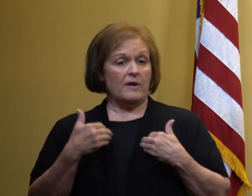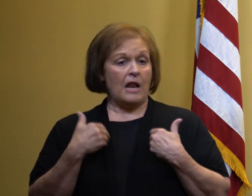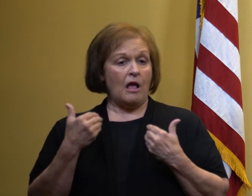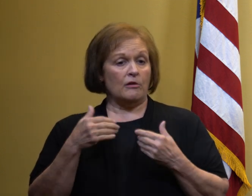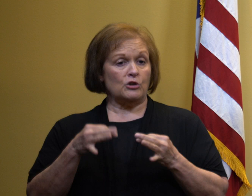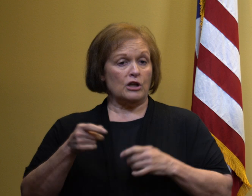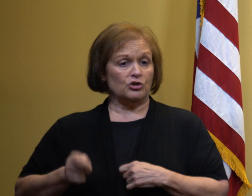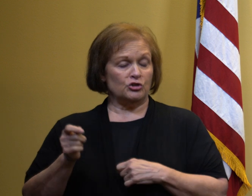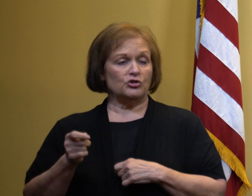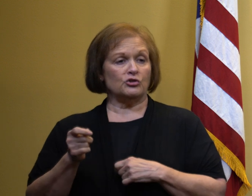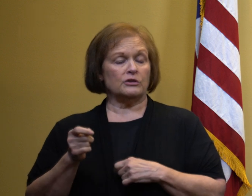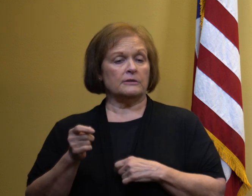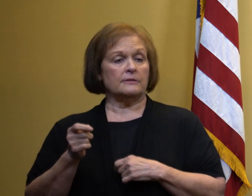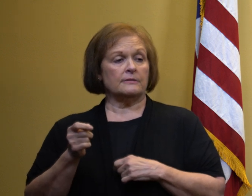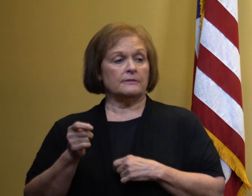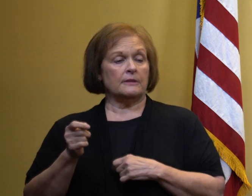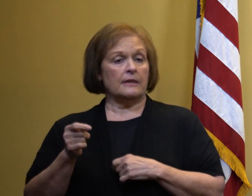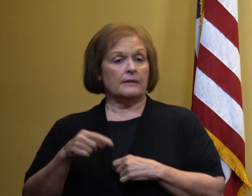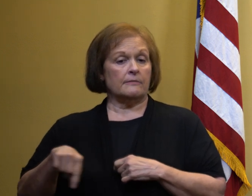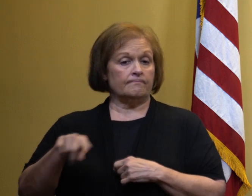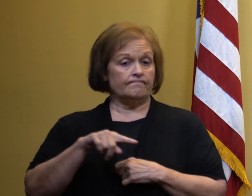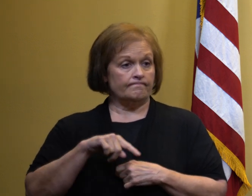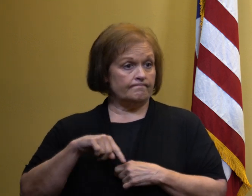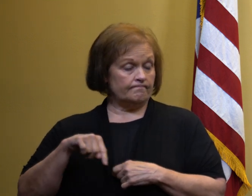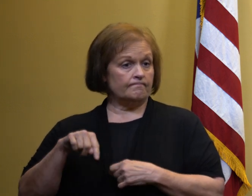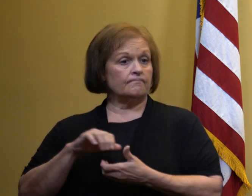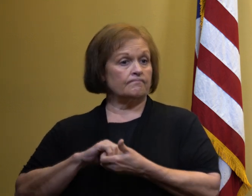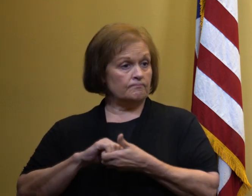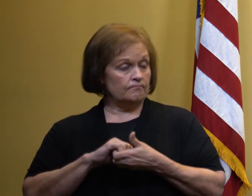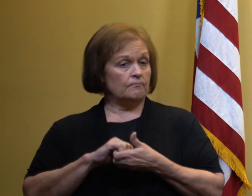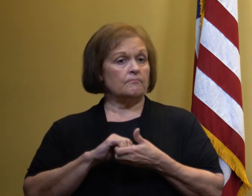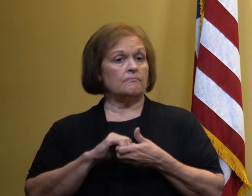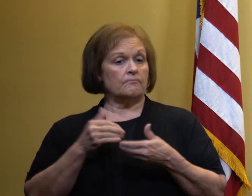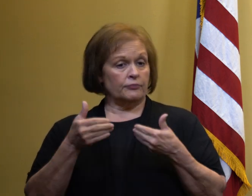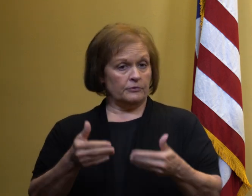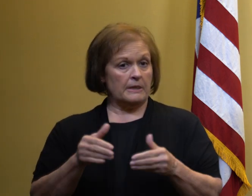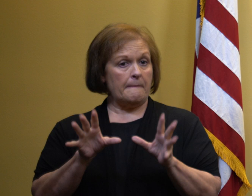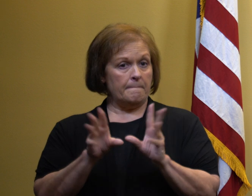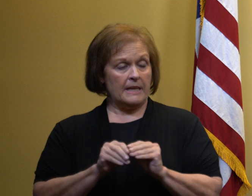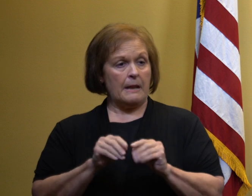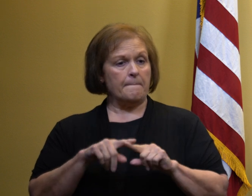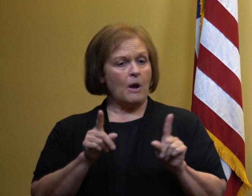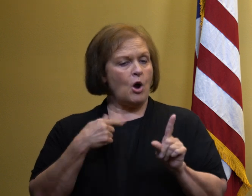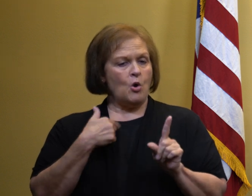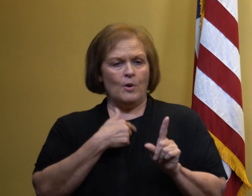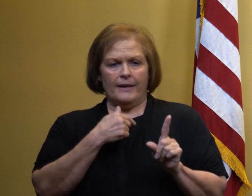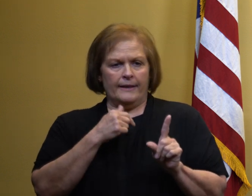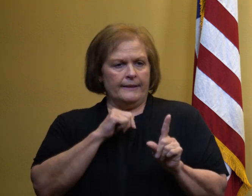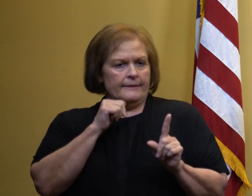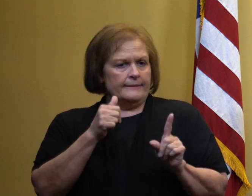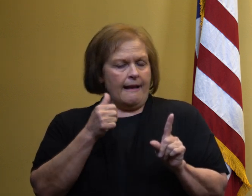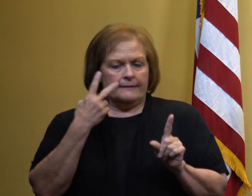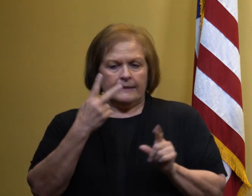court judges and partners, collectively it was held. However, we did not get the turnout